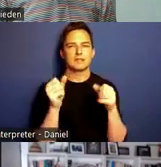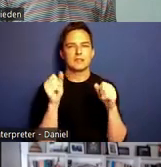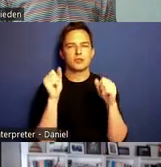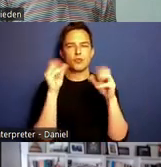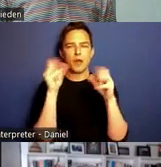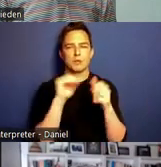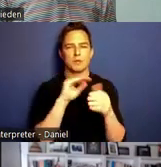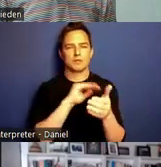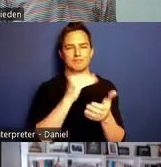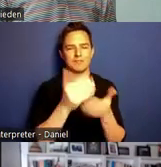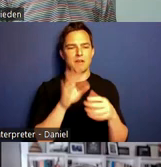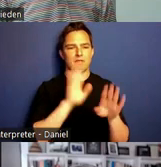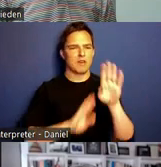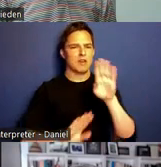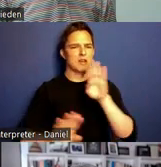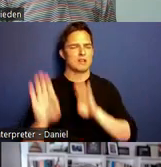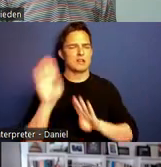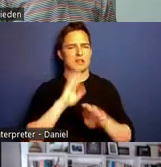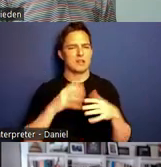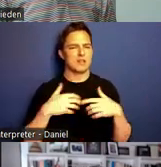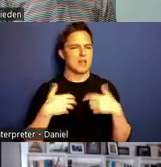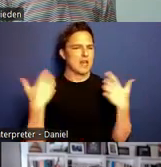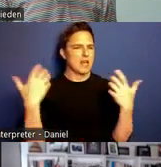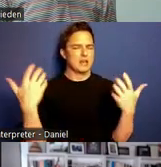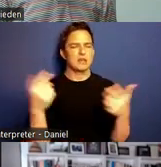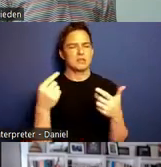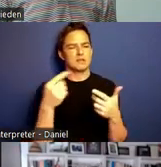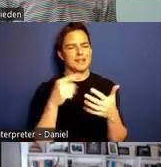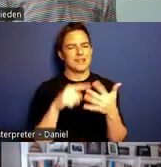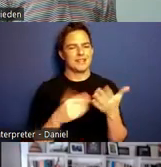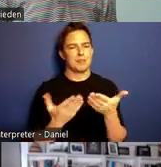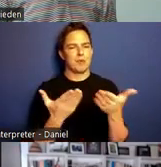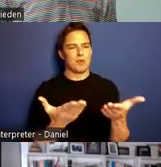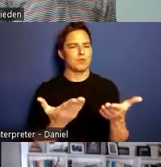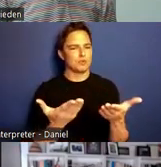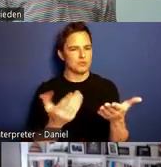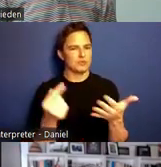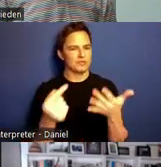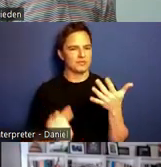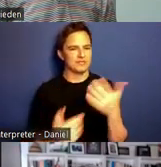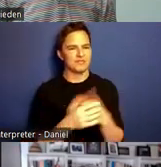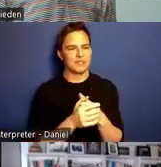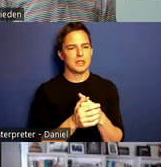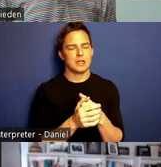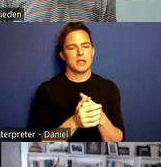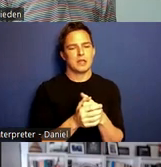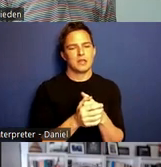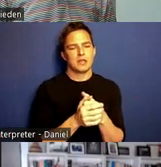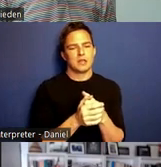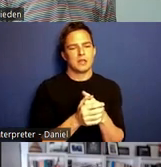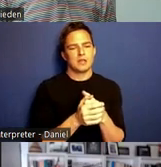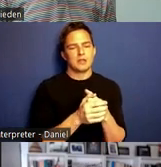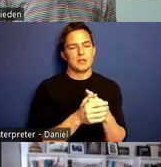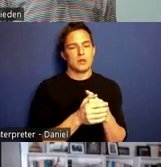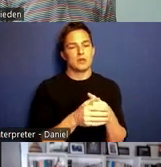of frustration and anger that those kinds of proposals raised. So the result of